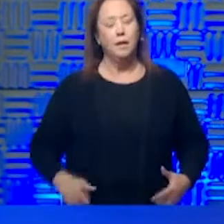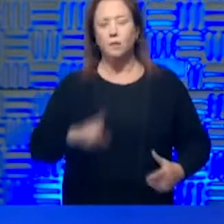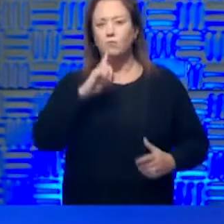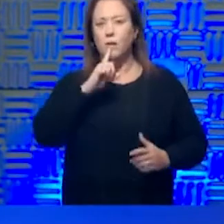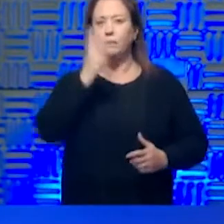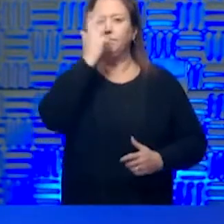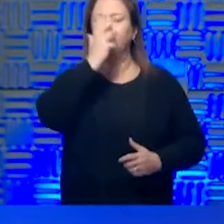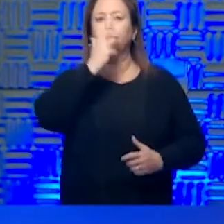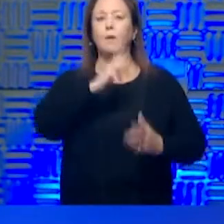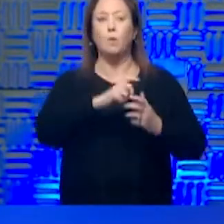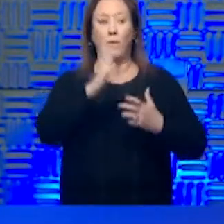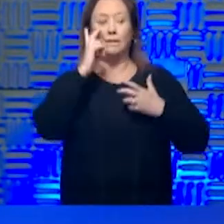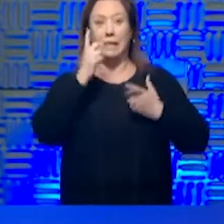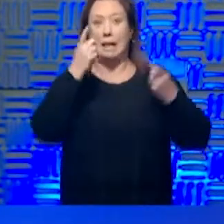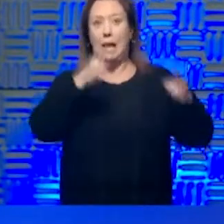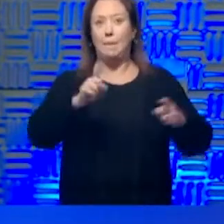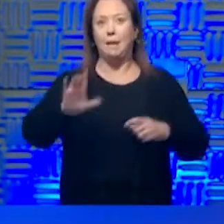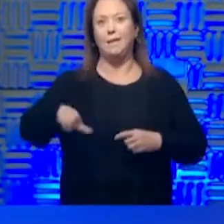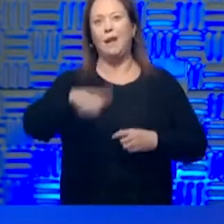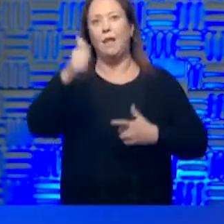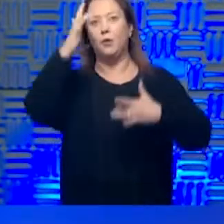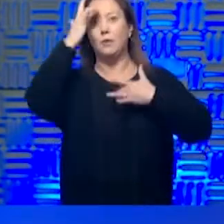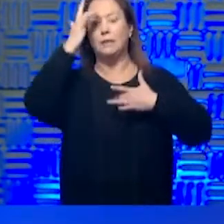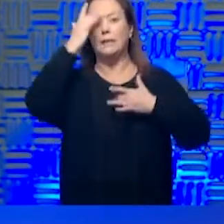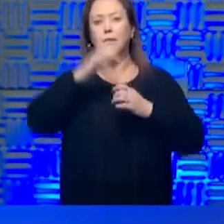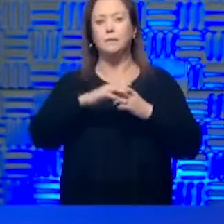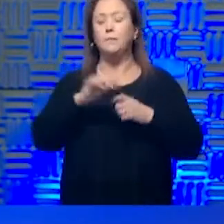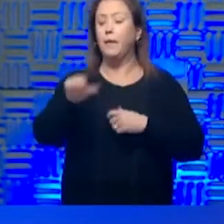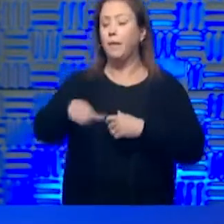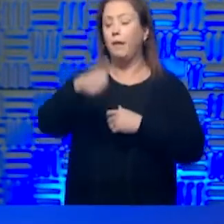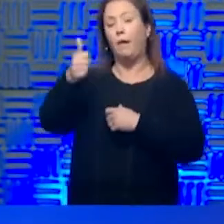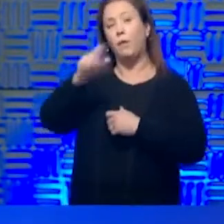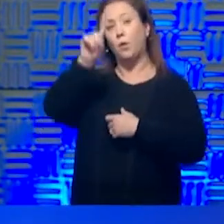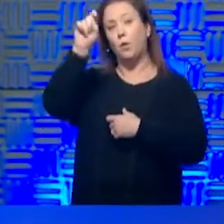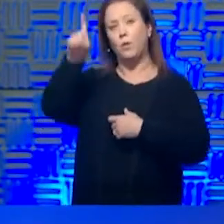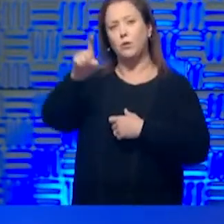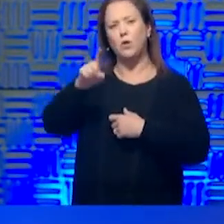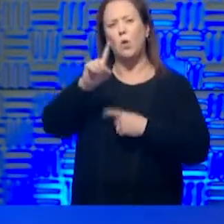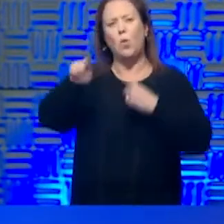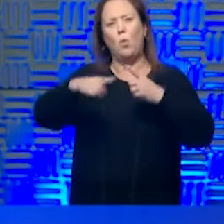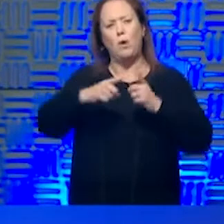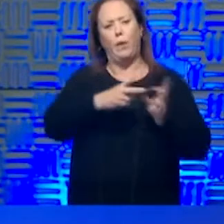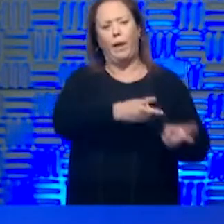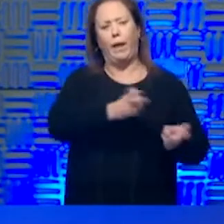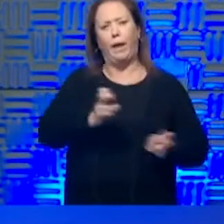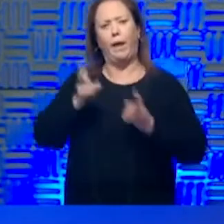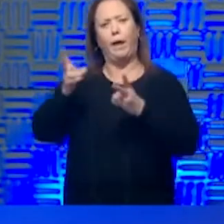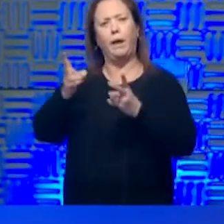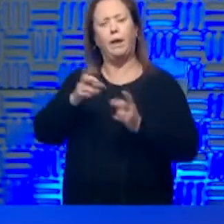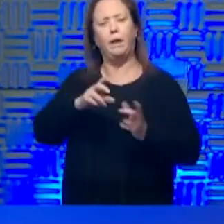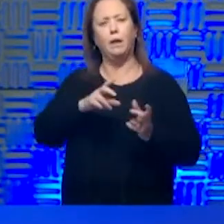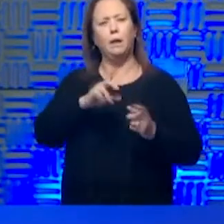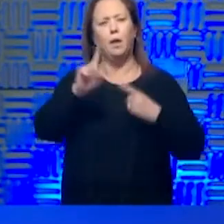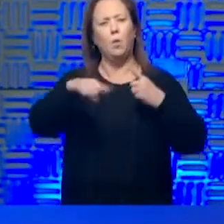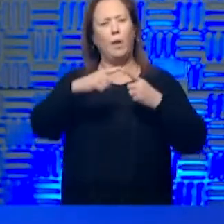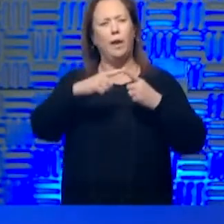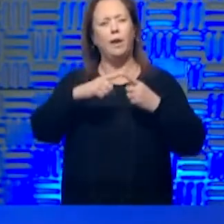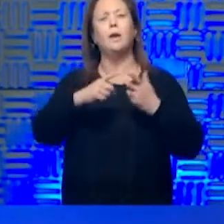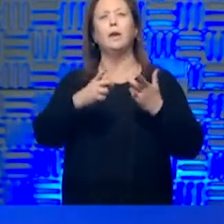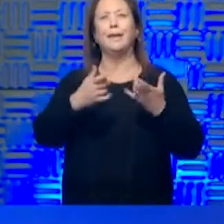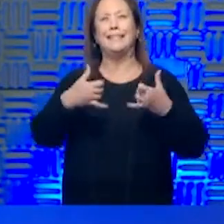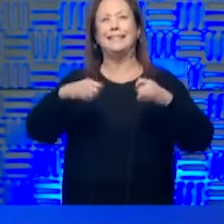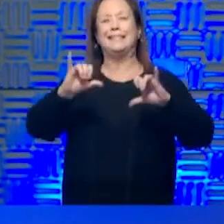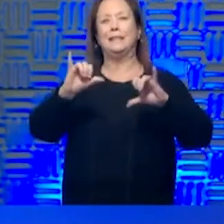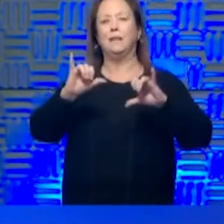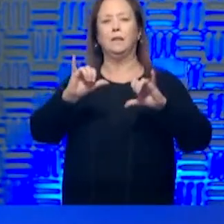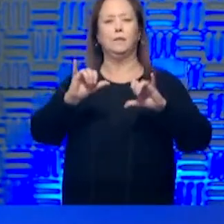that work in other diseases. The other question is, well, when do we give the pooled sera or the pooled antibodies? Because it's